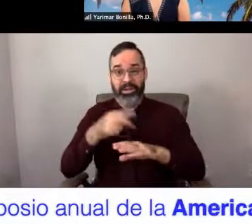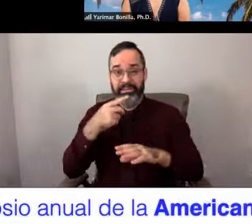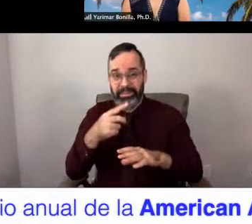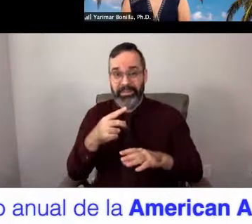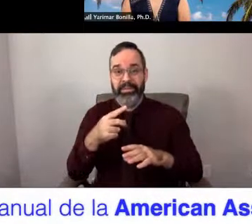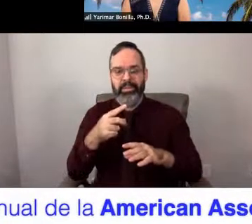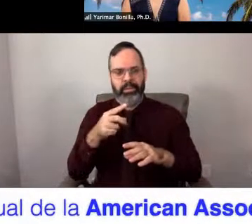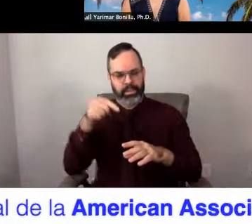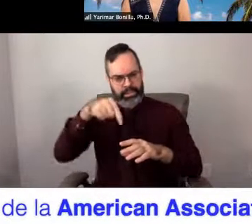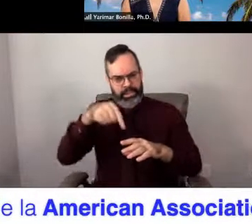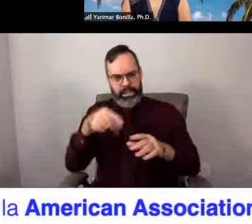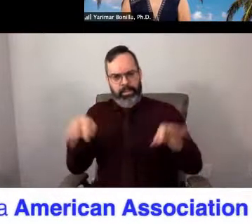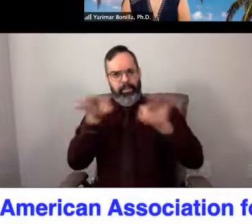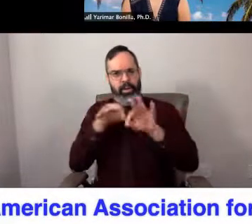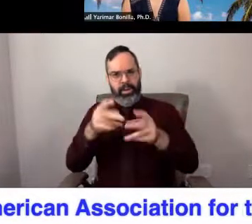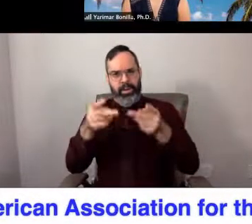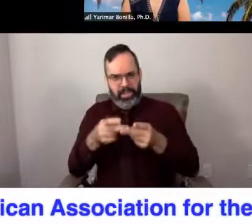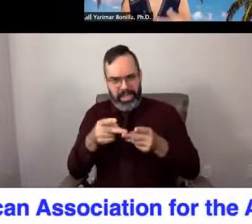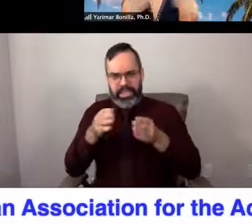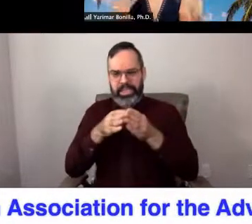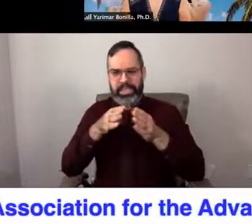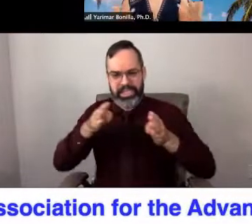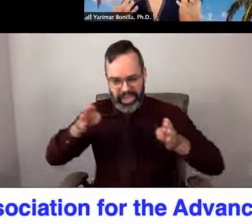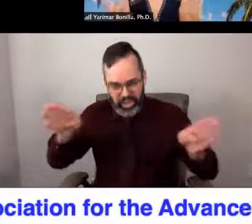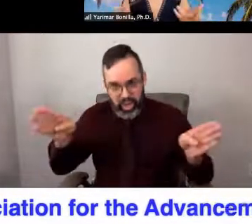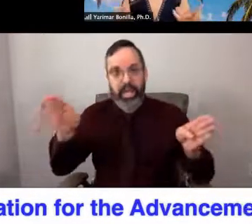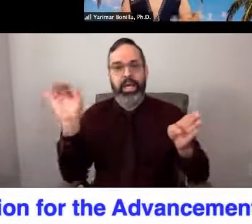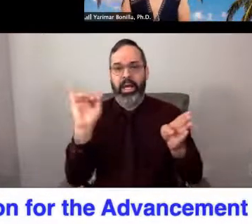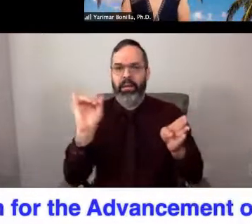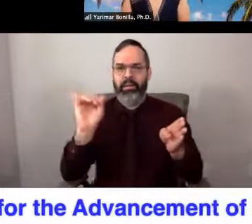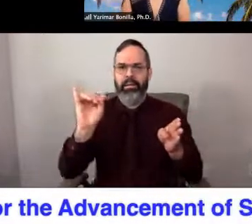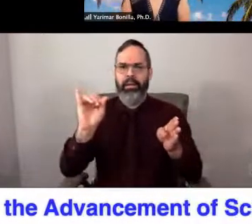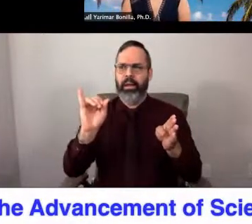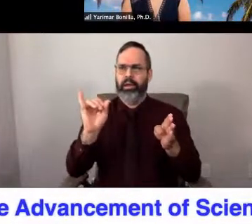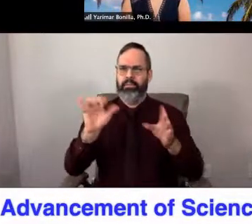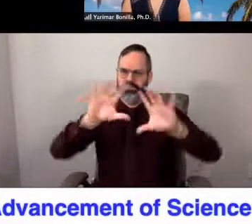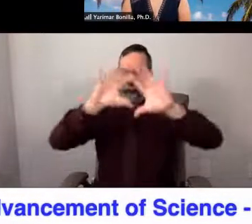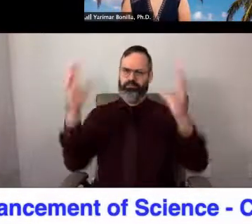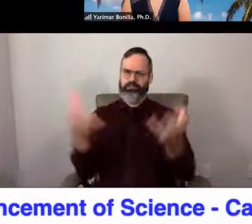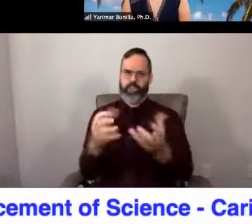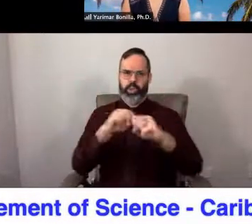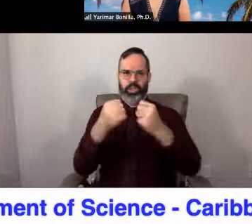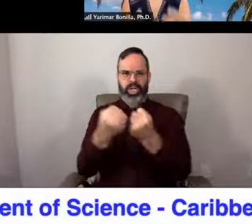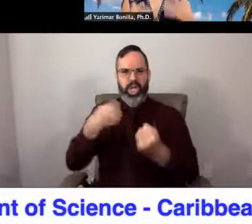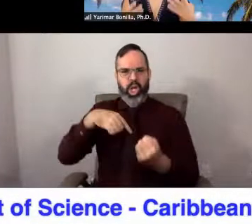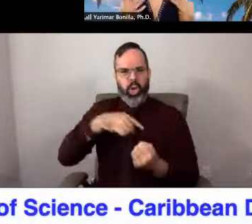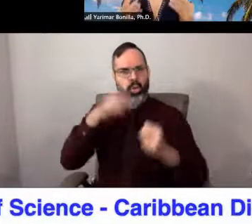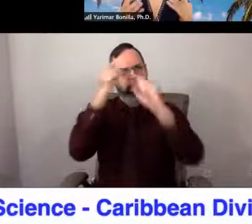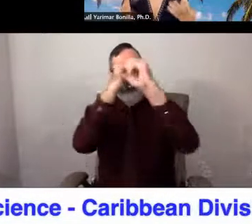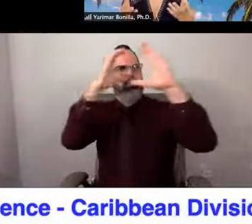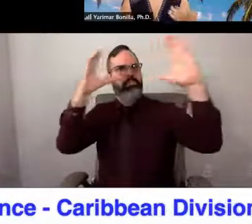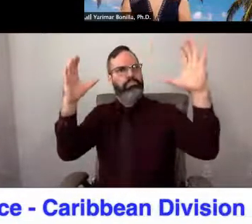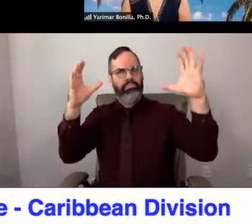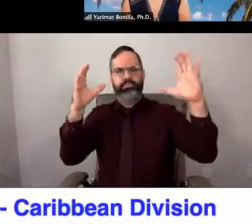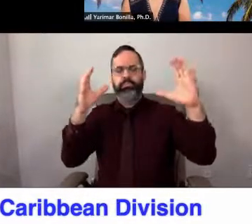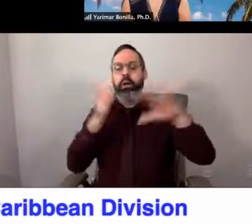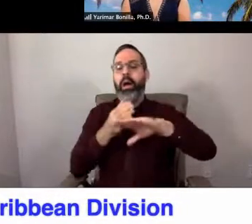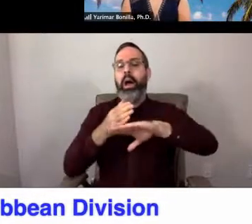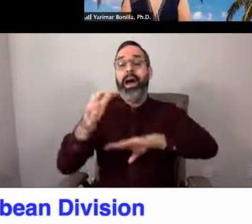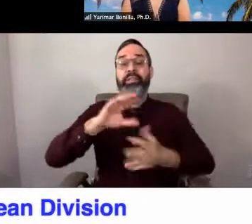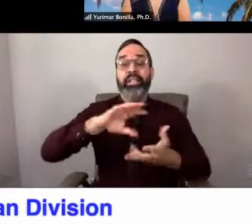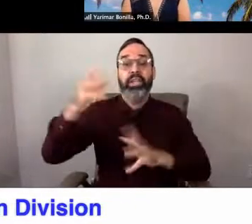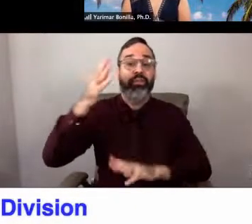think about how, in general, as a global society, how are we going to envision our post-disaster future? You